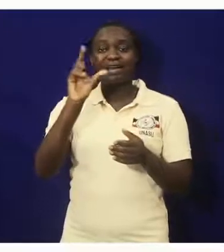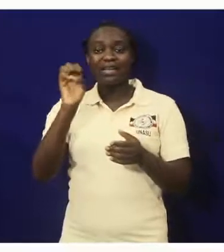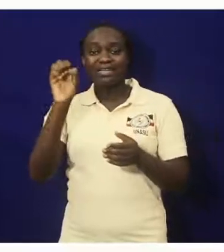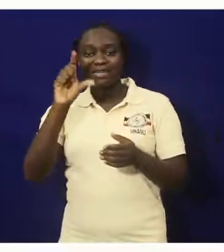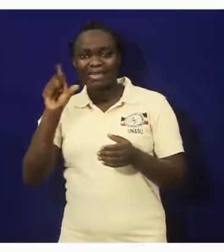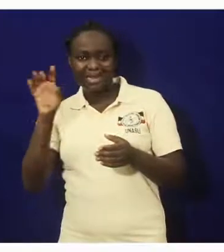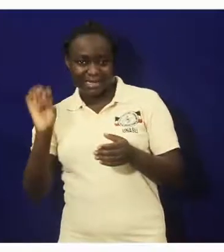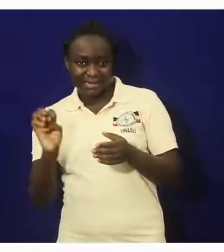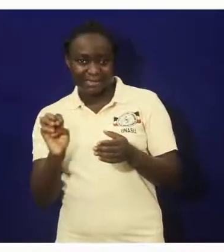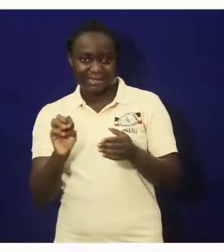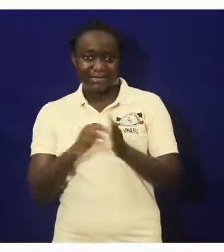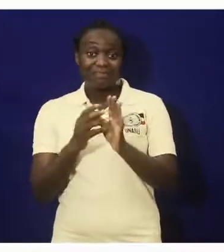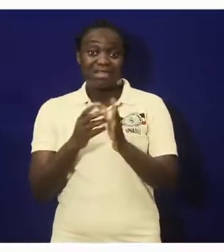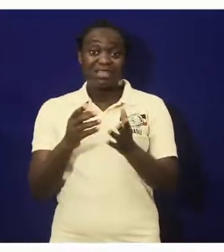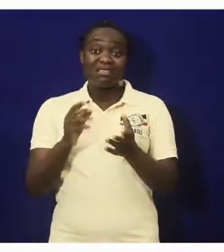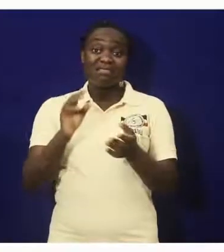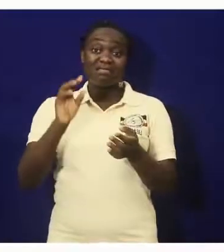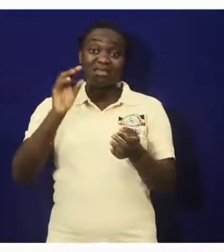song?